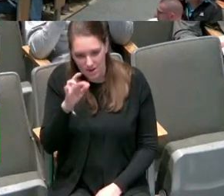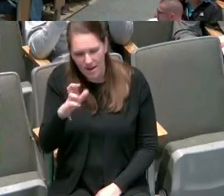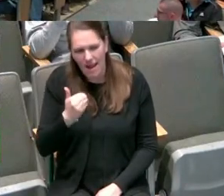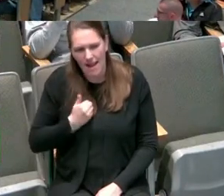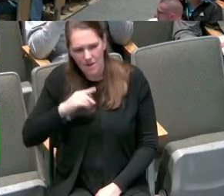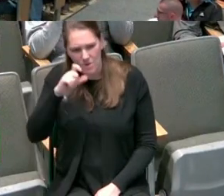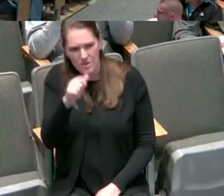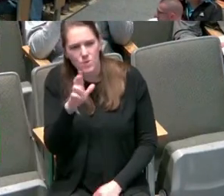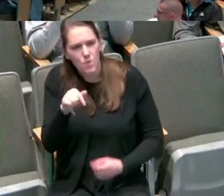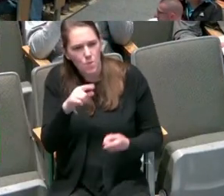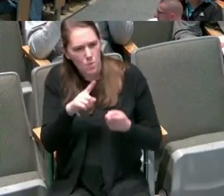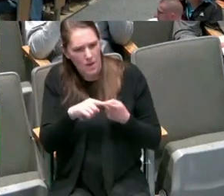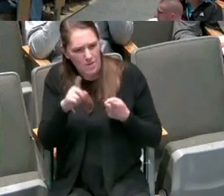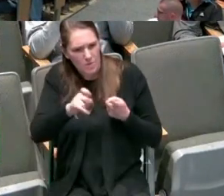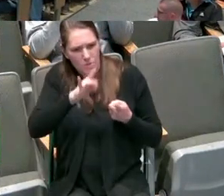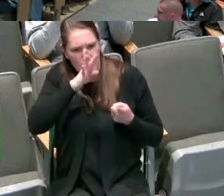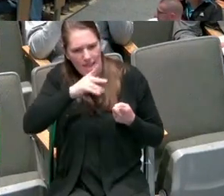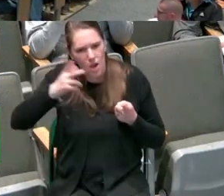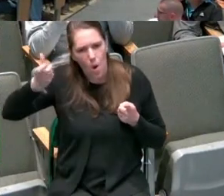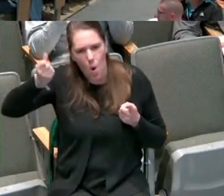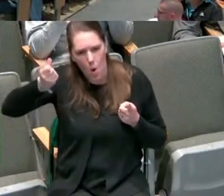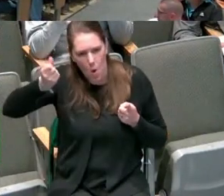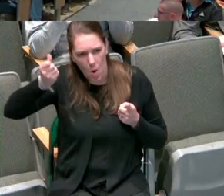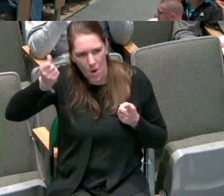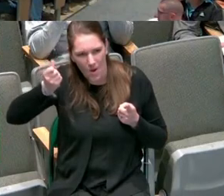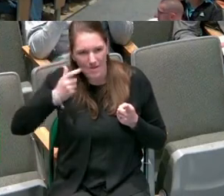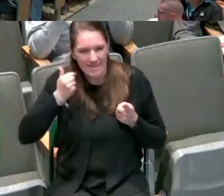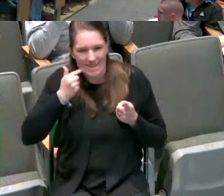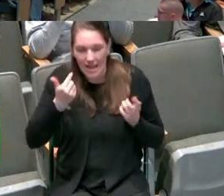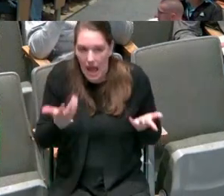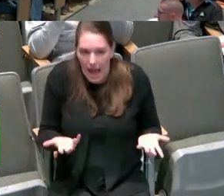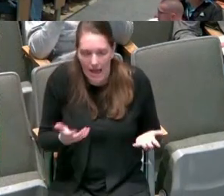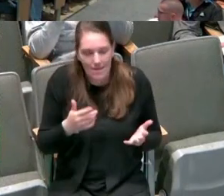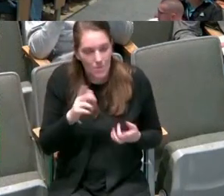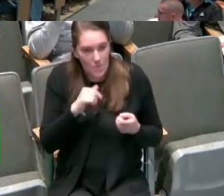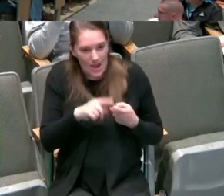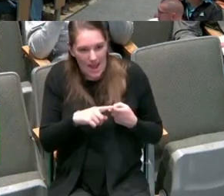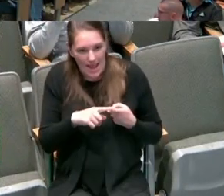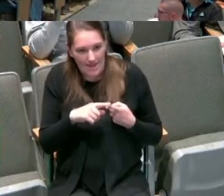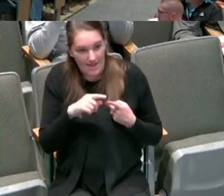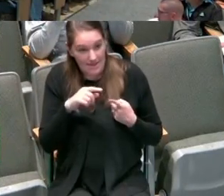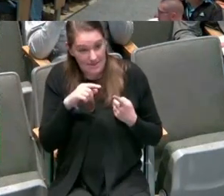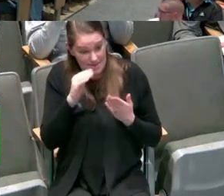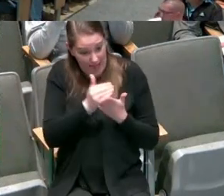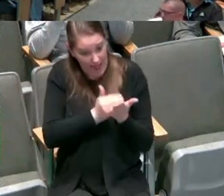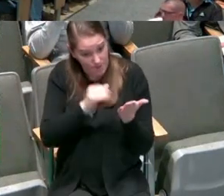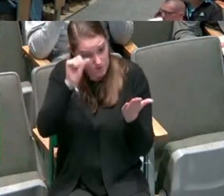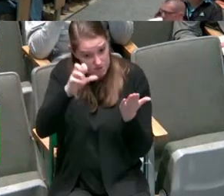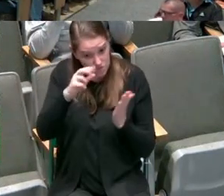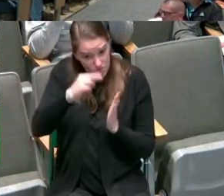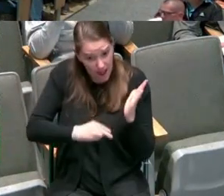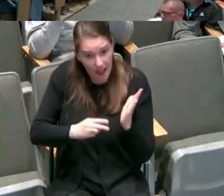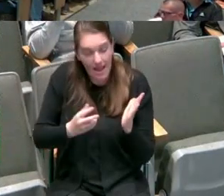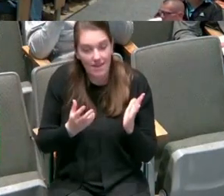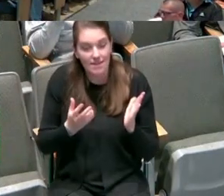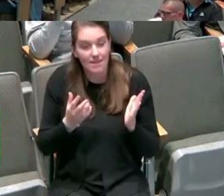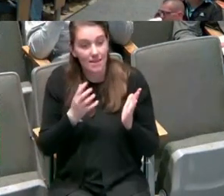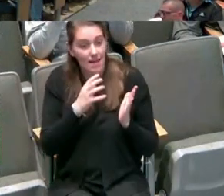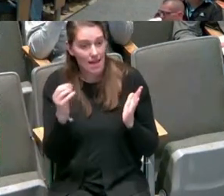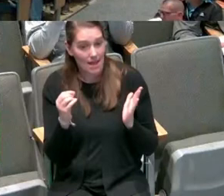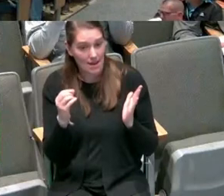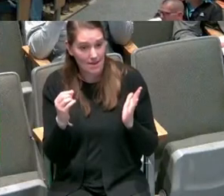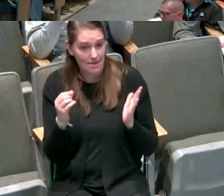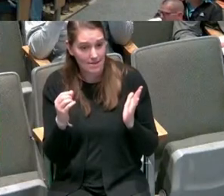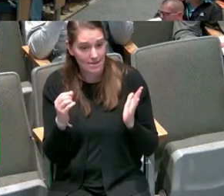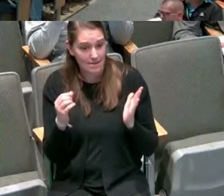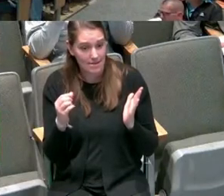you were supposed to say the word hold when okay when the items were being read um and